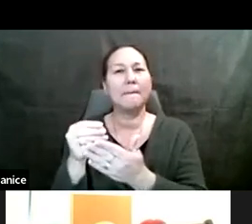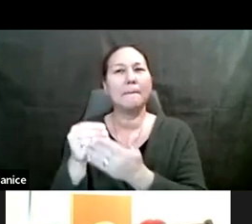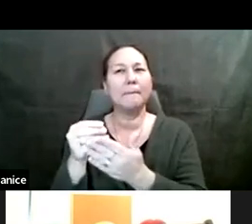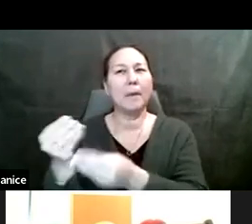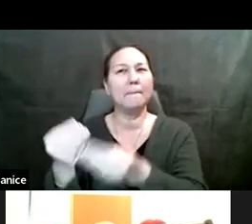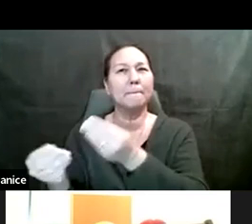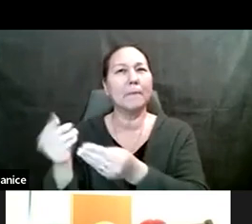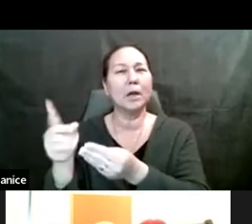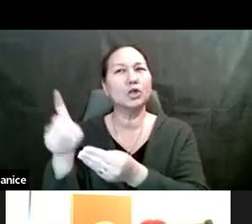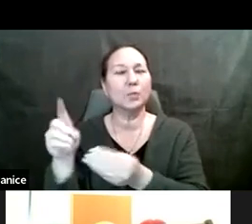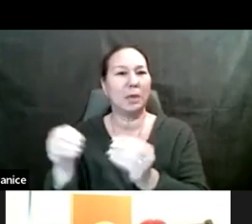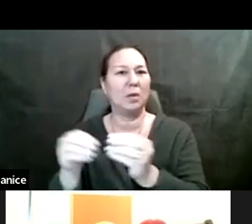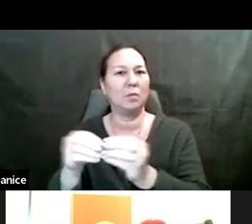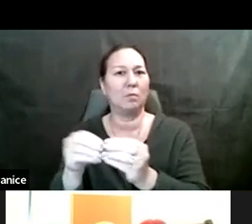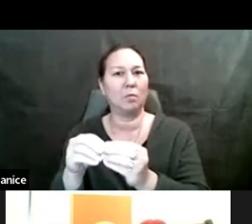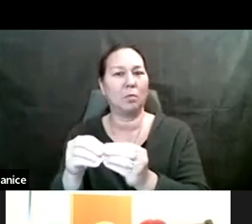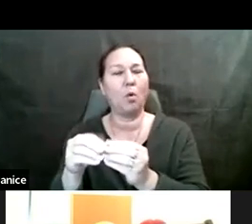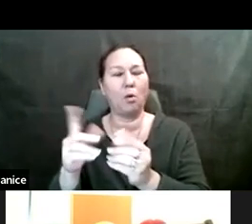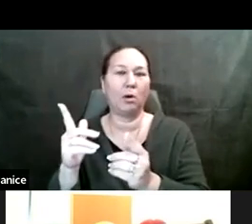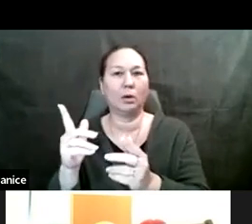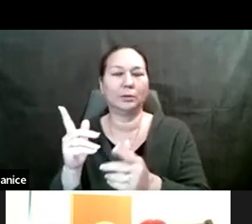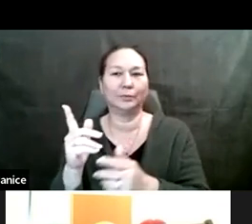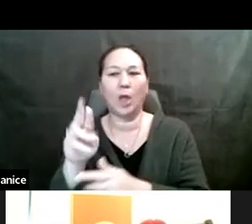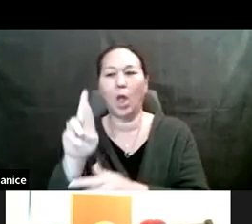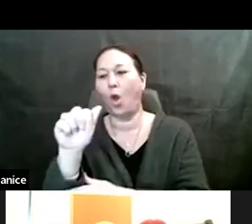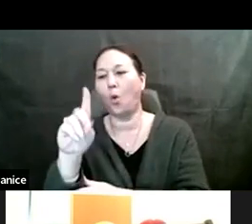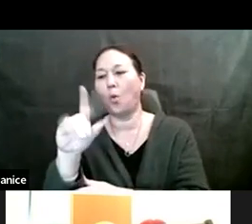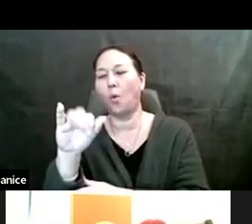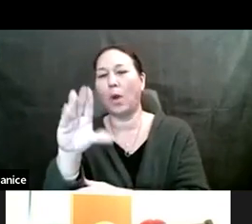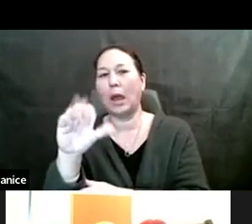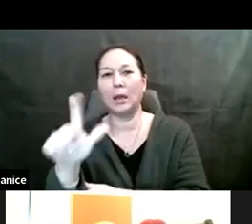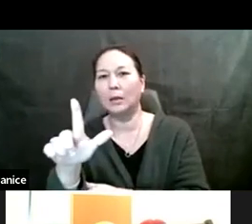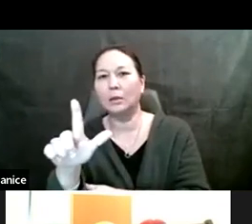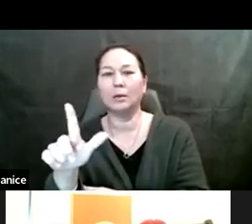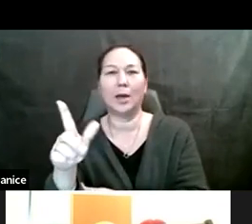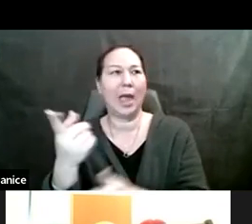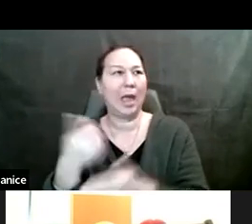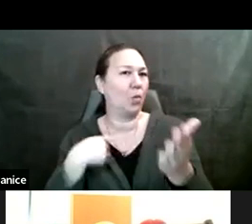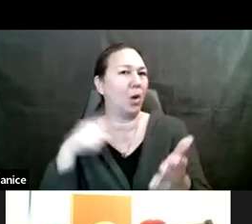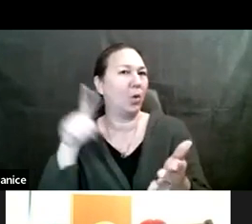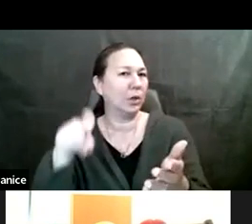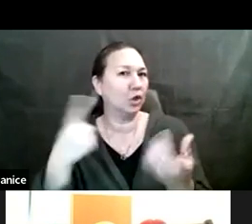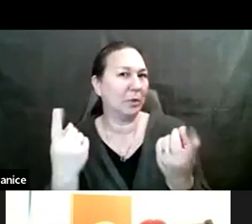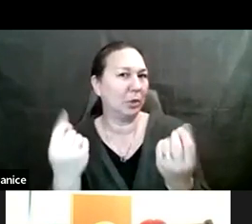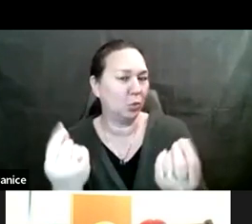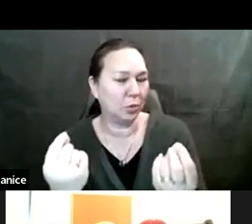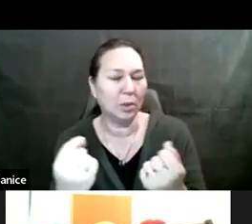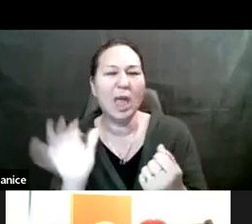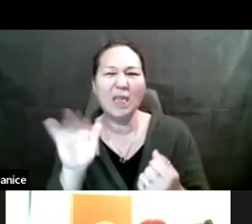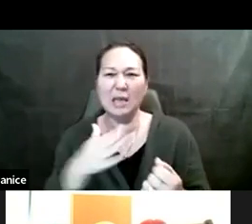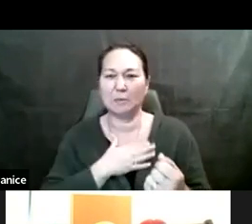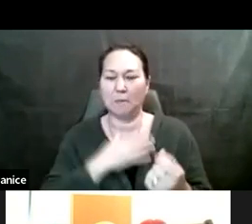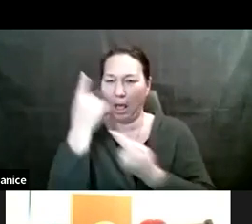taking um and that's sort of left me and that's just been my thought throughout the